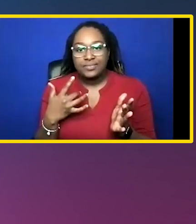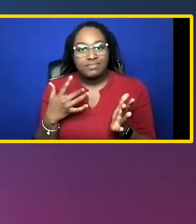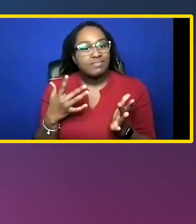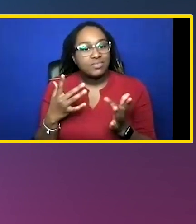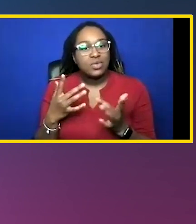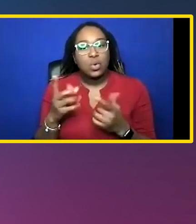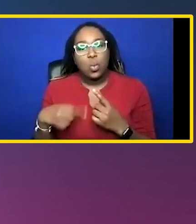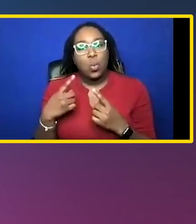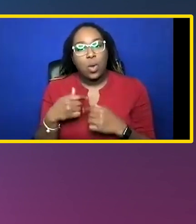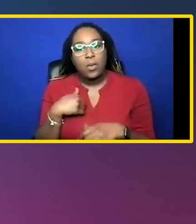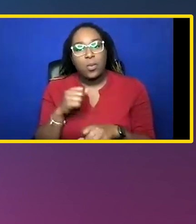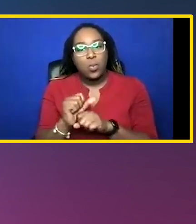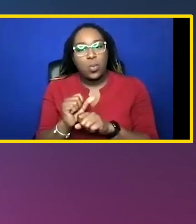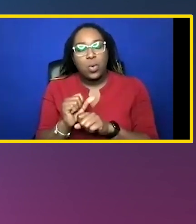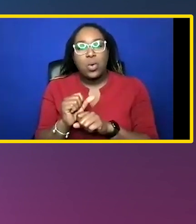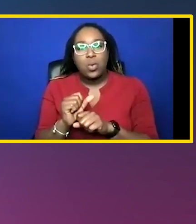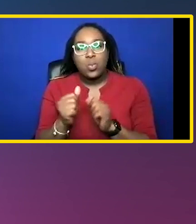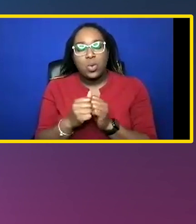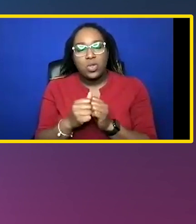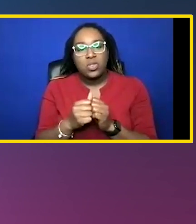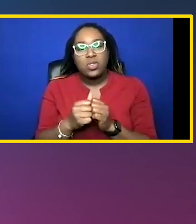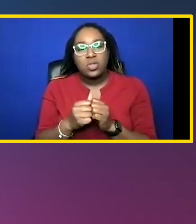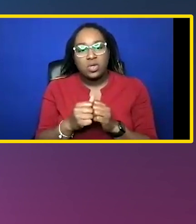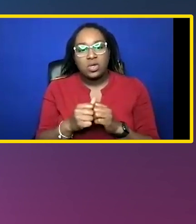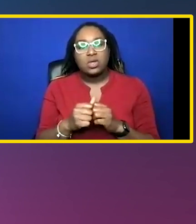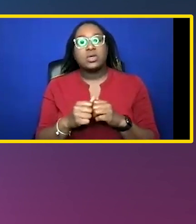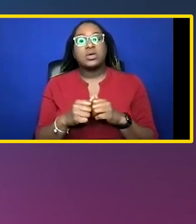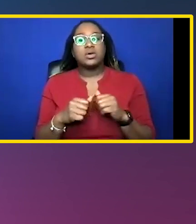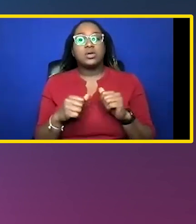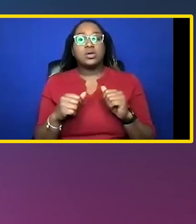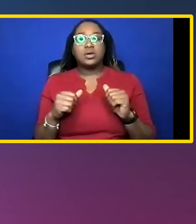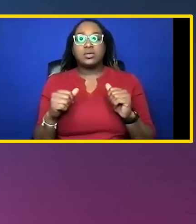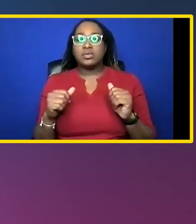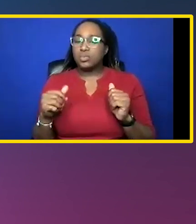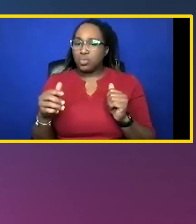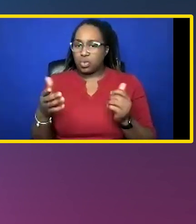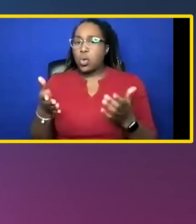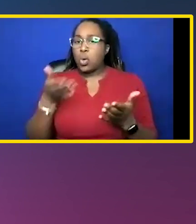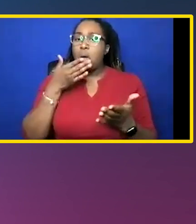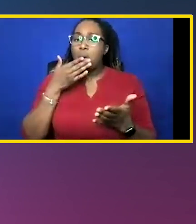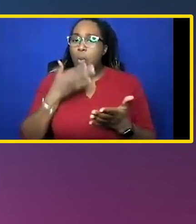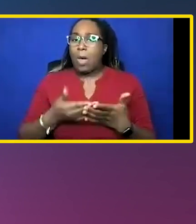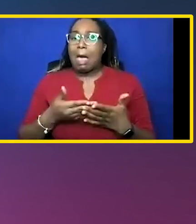especially when I'm with, as Martin Luther King Jr. referred to them, as well-meaning liberals,